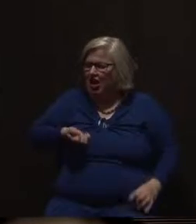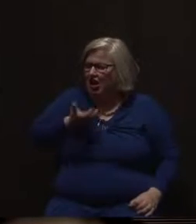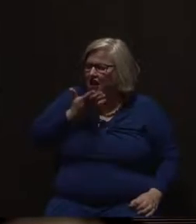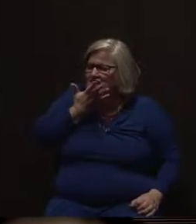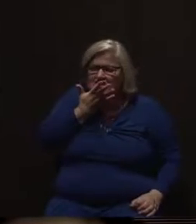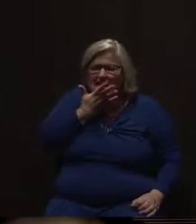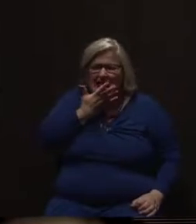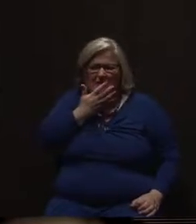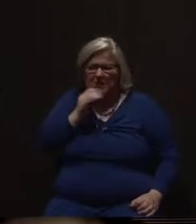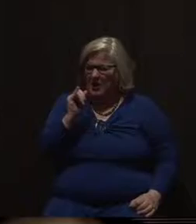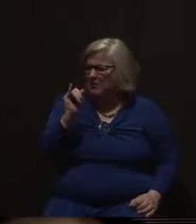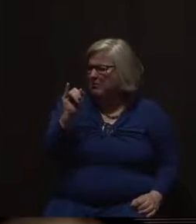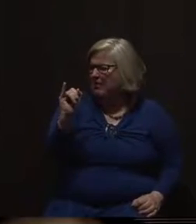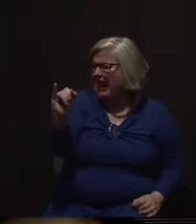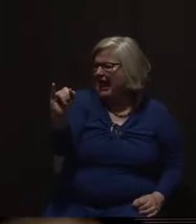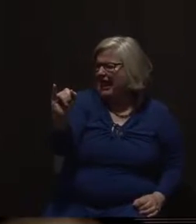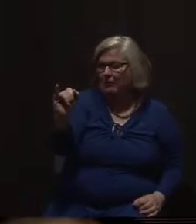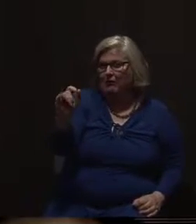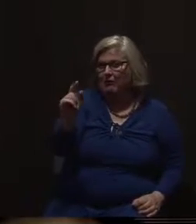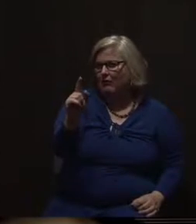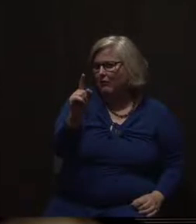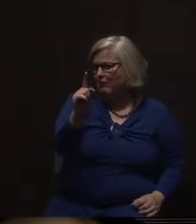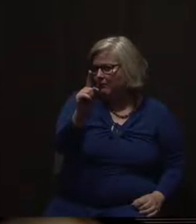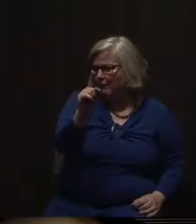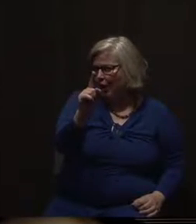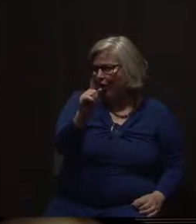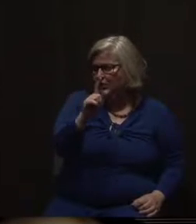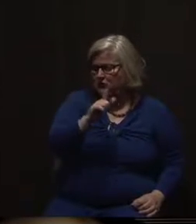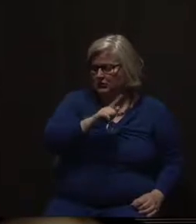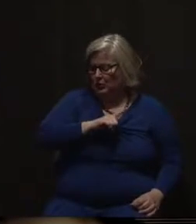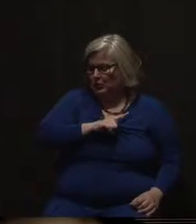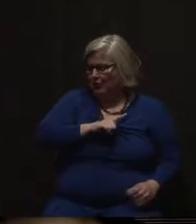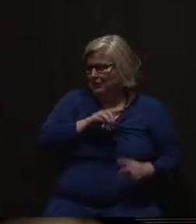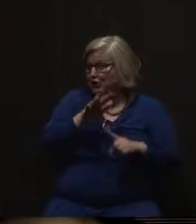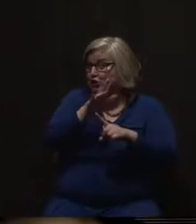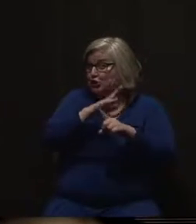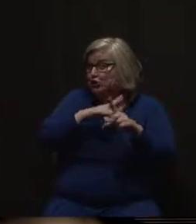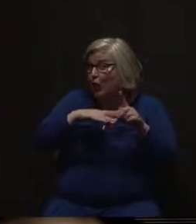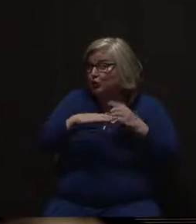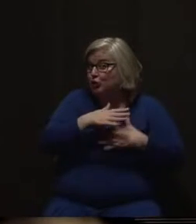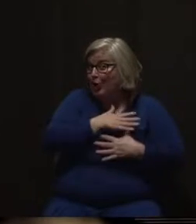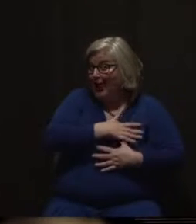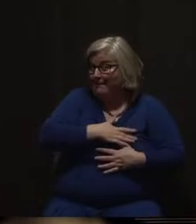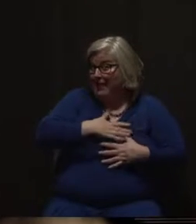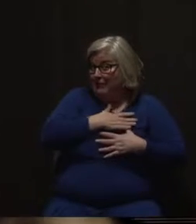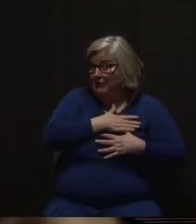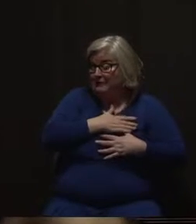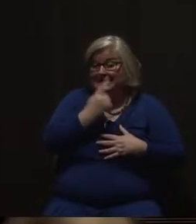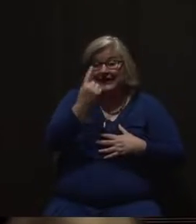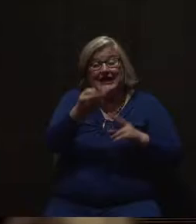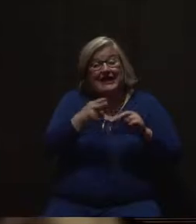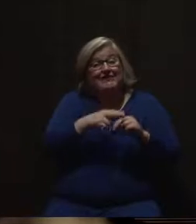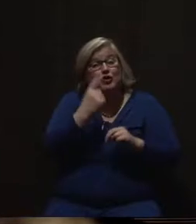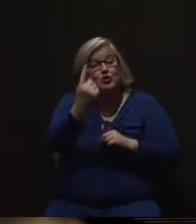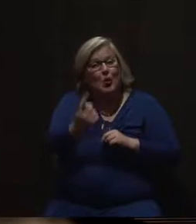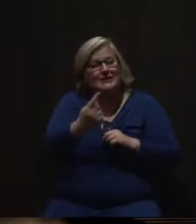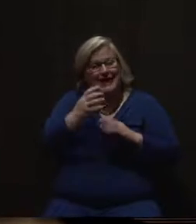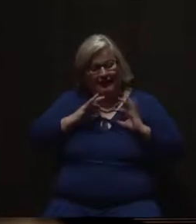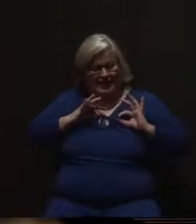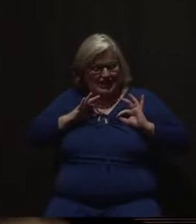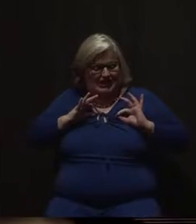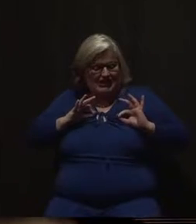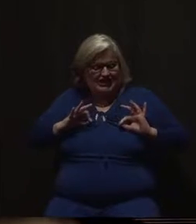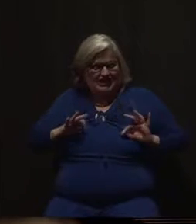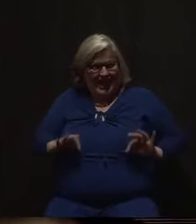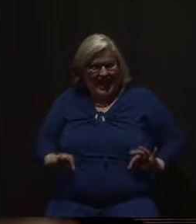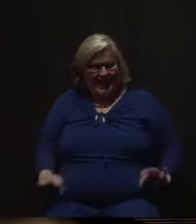social emotion. We all think shame is just an emotion, but they're social emotions. So if you're naked and go through a city, you won't feel shame